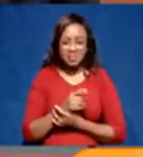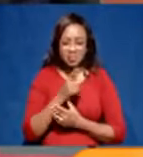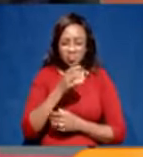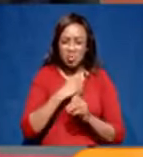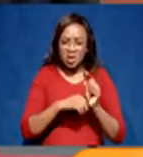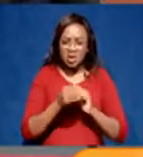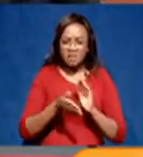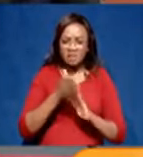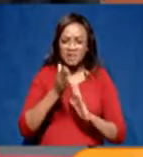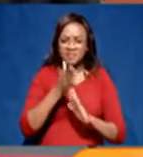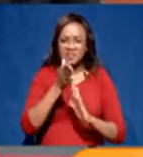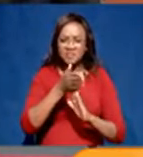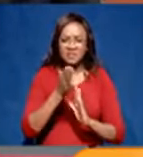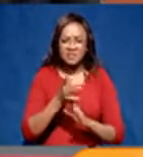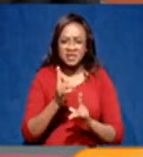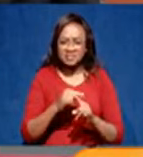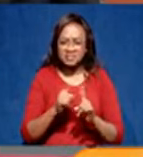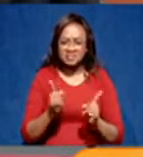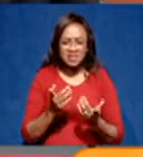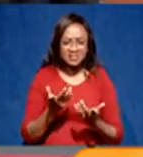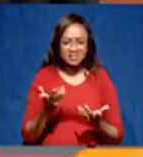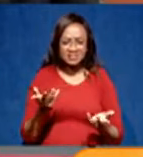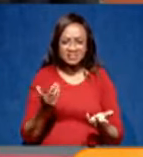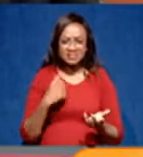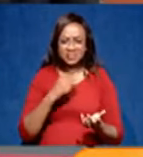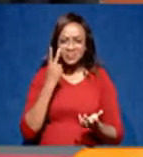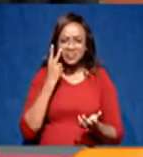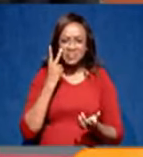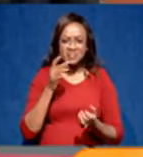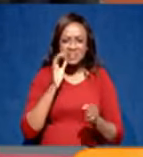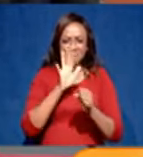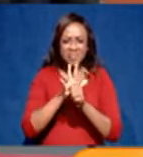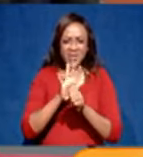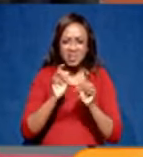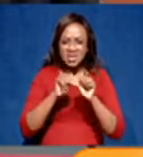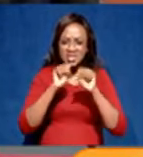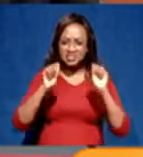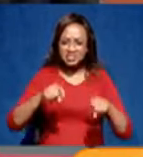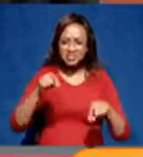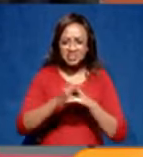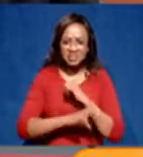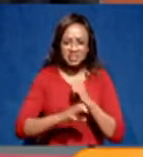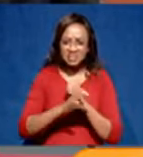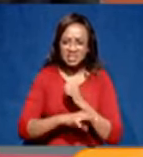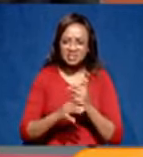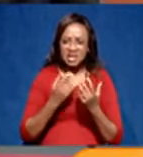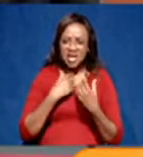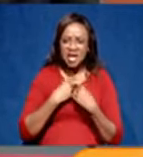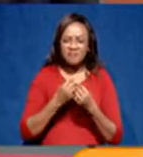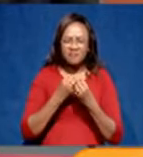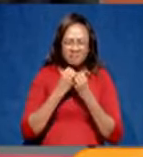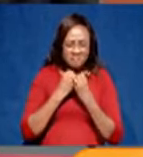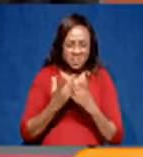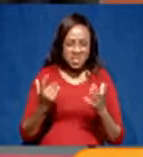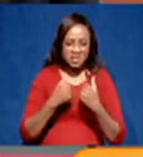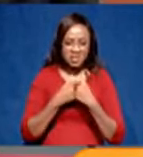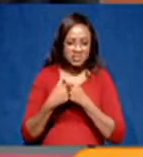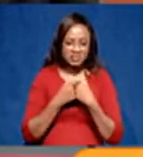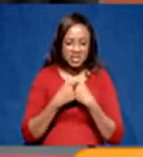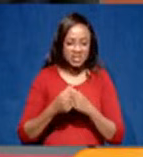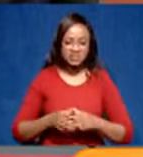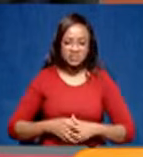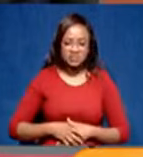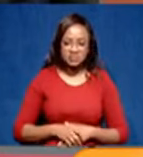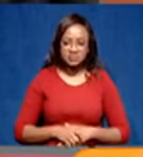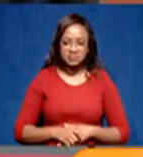fast, yet we have seen most of the systems in this country, there are always challenges, even when it comes to